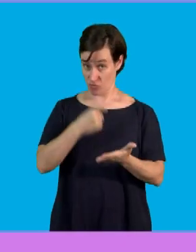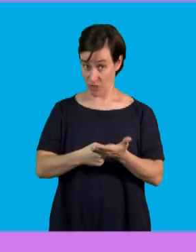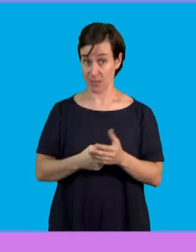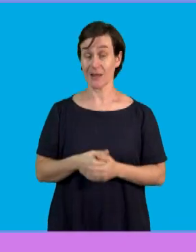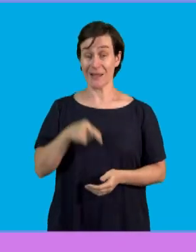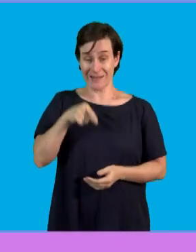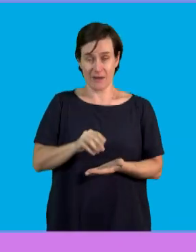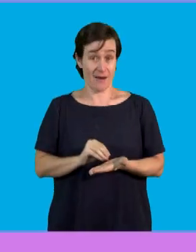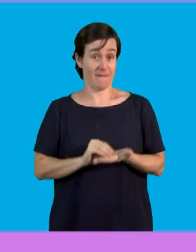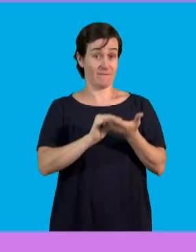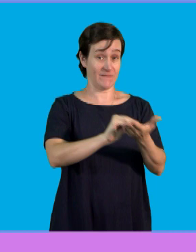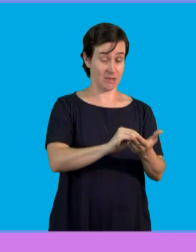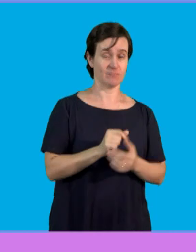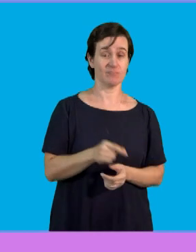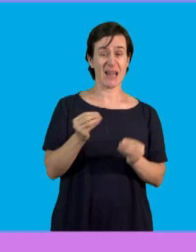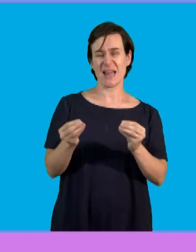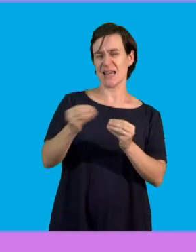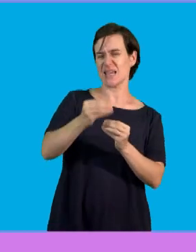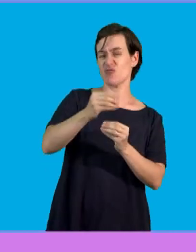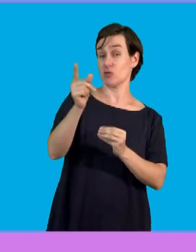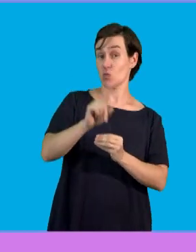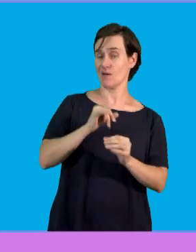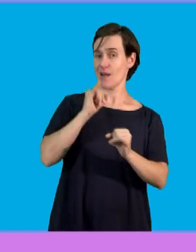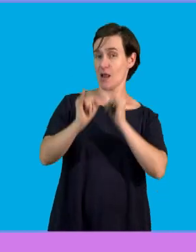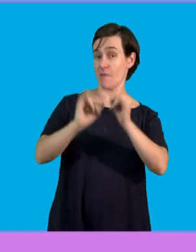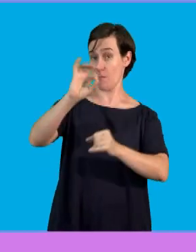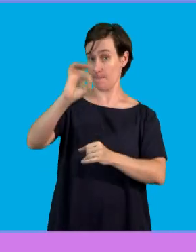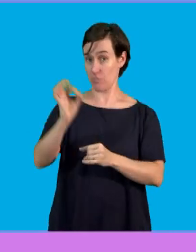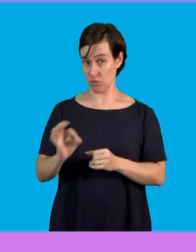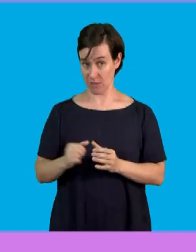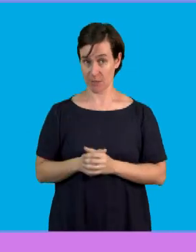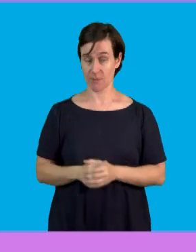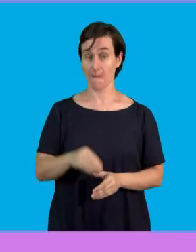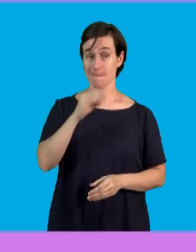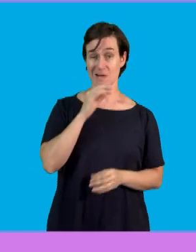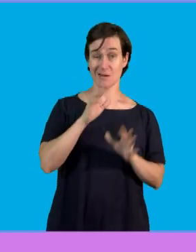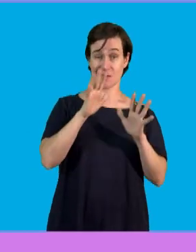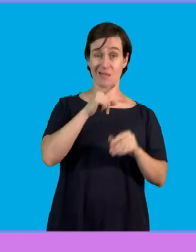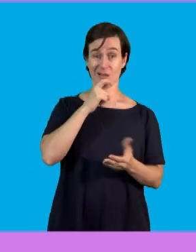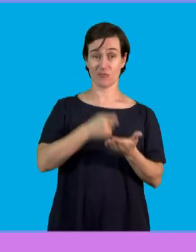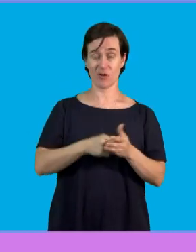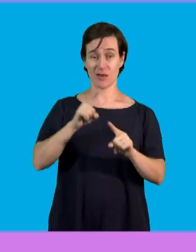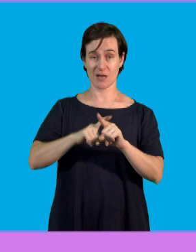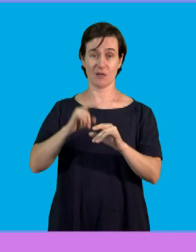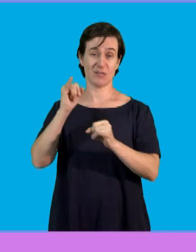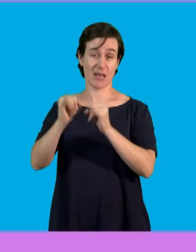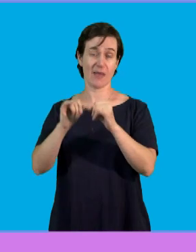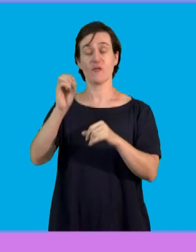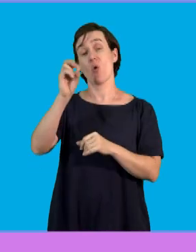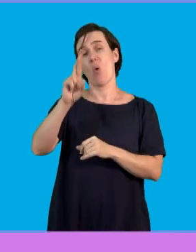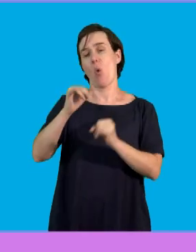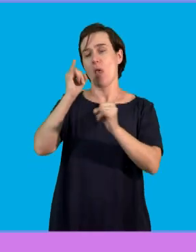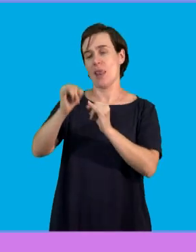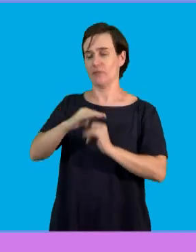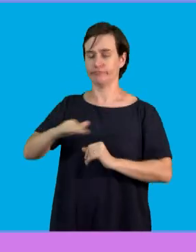10,000 that is to be invested at an interest rate of 11%. So 11% can also be written